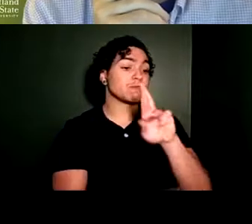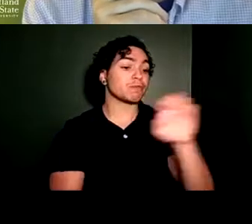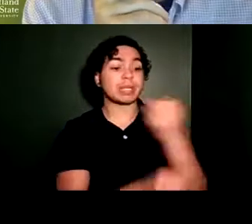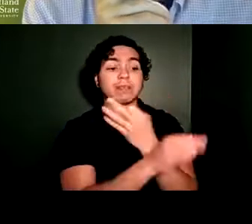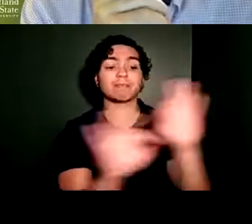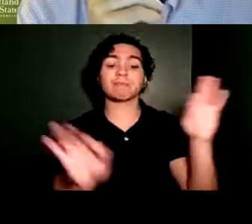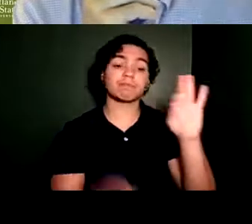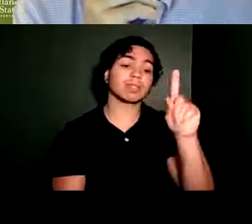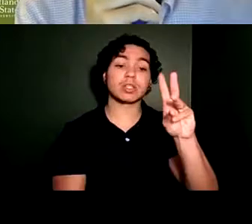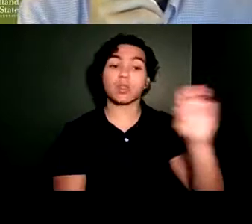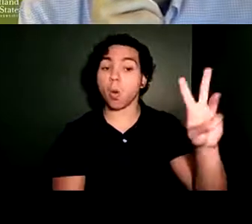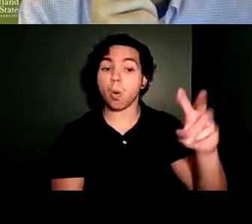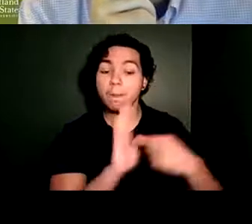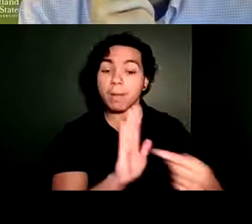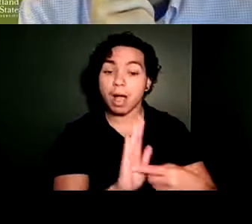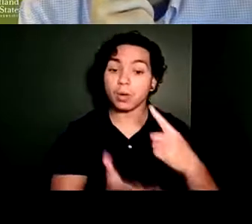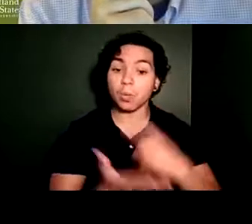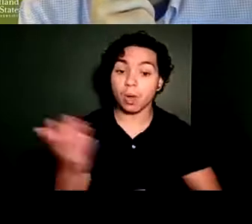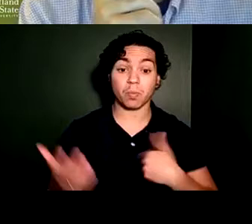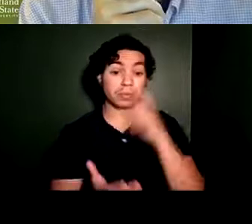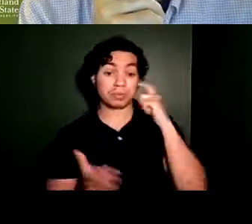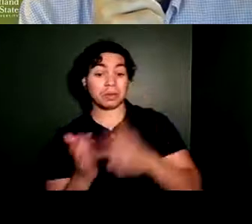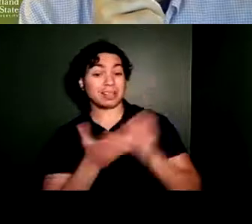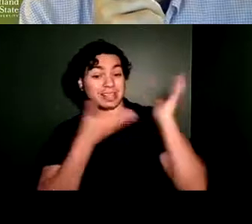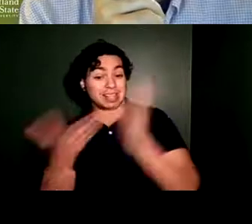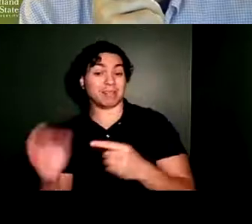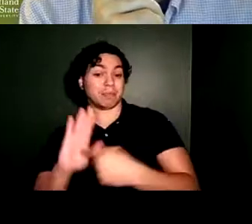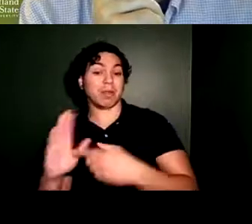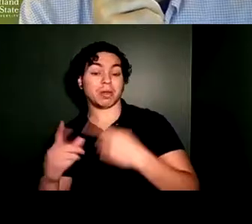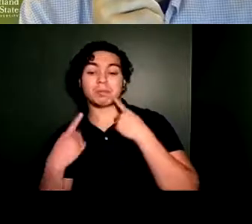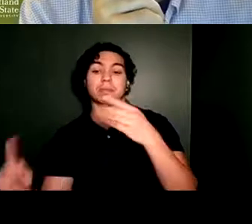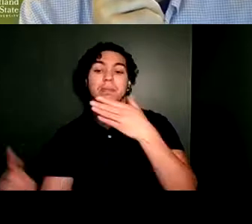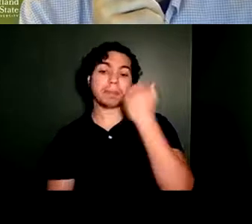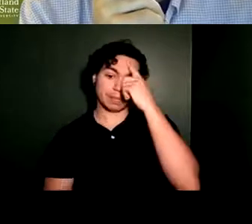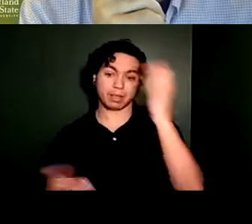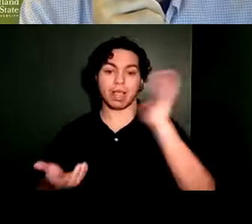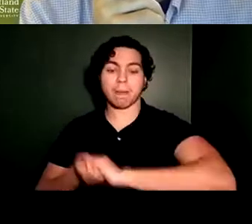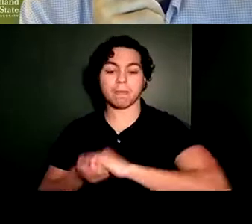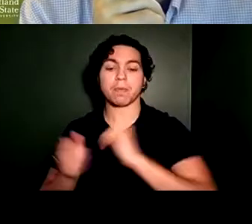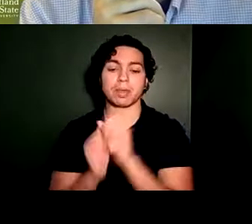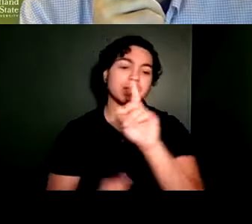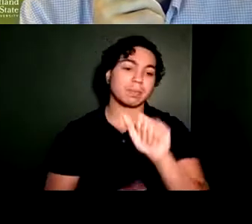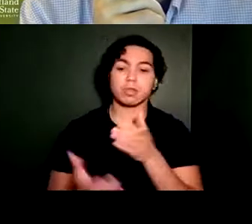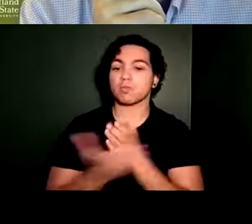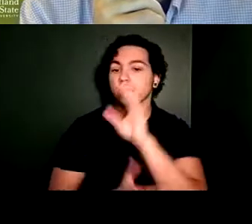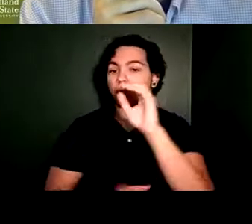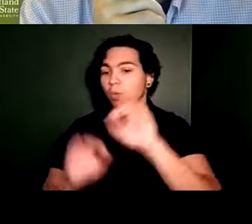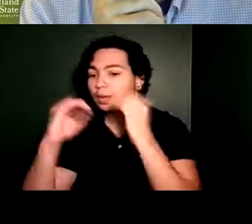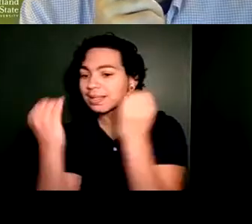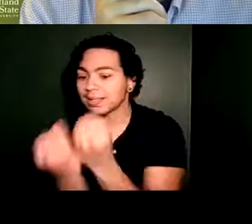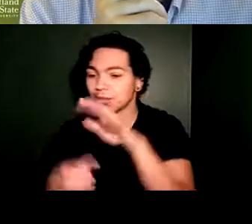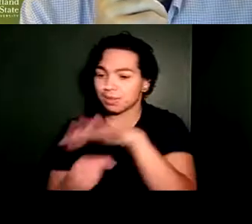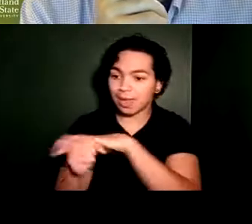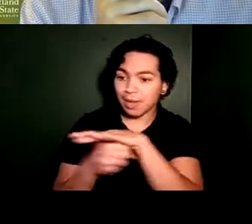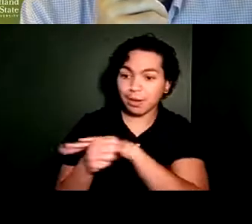best from our experience is a delivery model works best because you can set up a partnership with a disability rights organization or say a